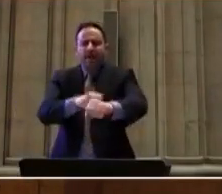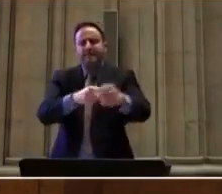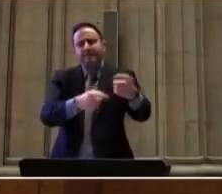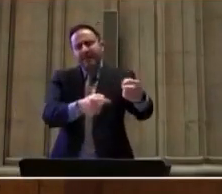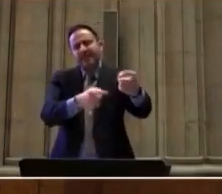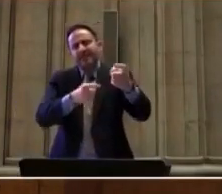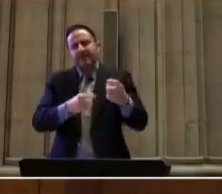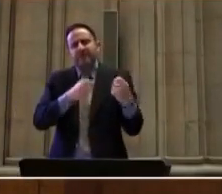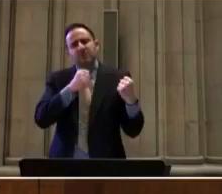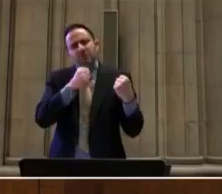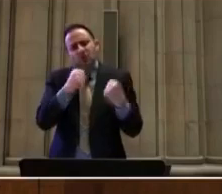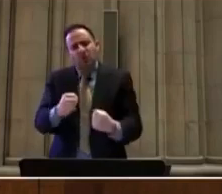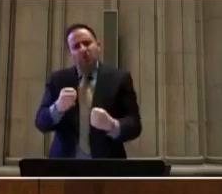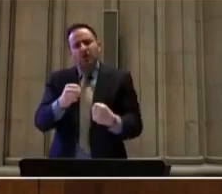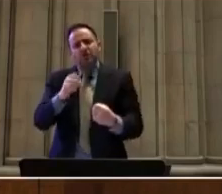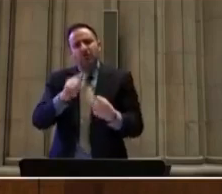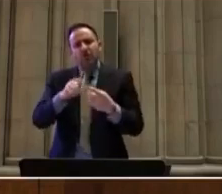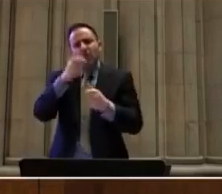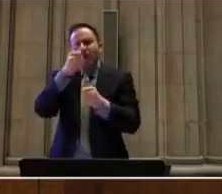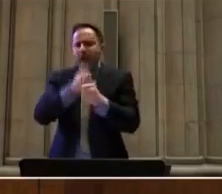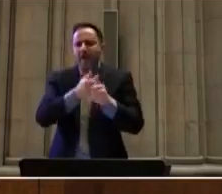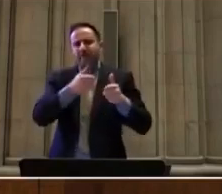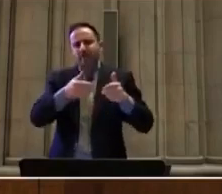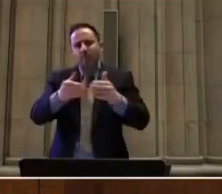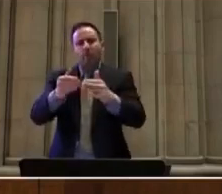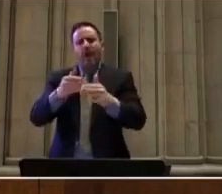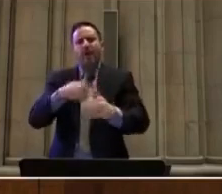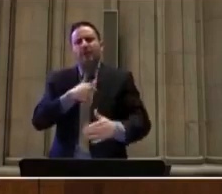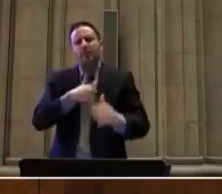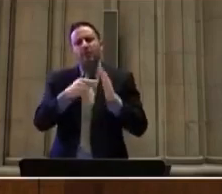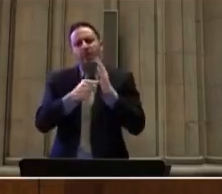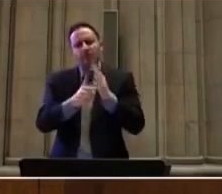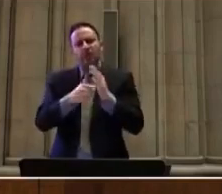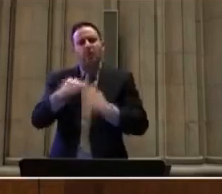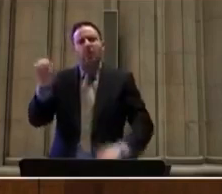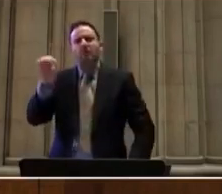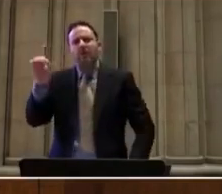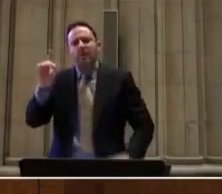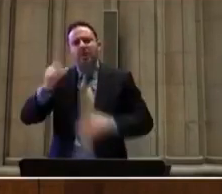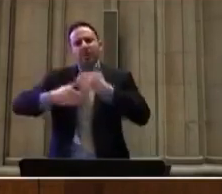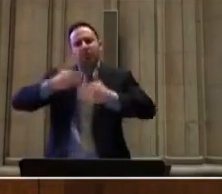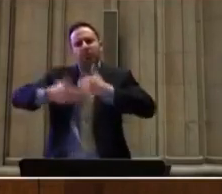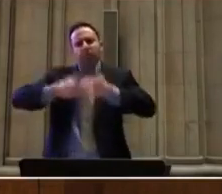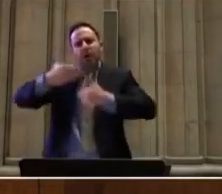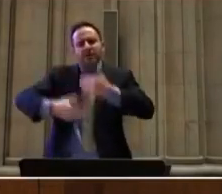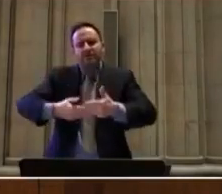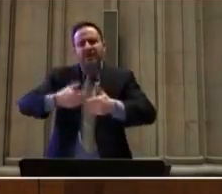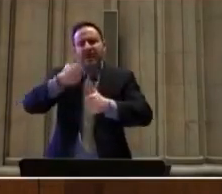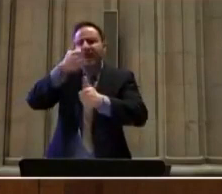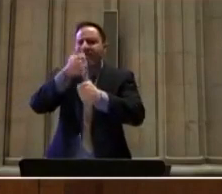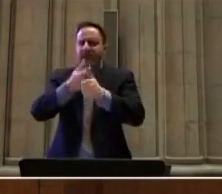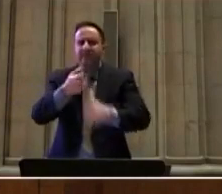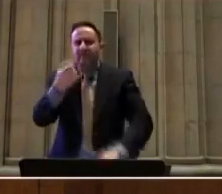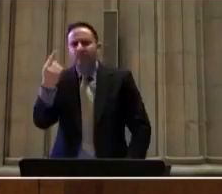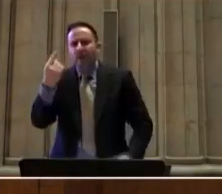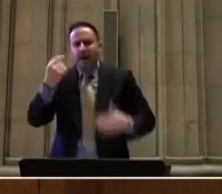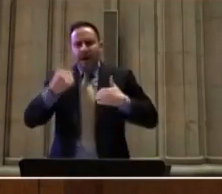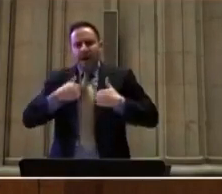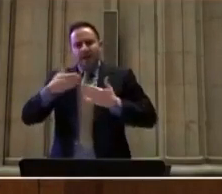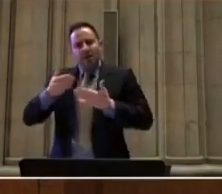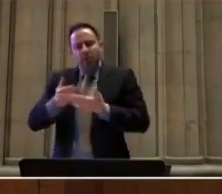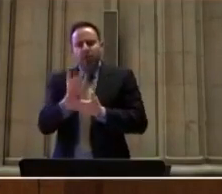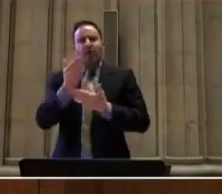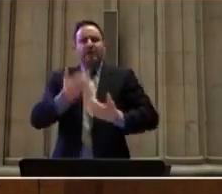Grant us courage until in every way we show in our democratic process that everybody has a right to